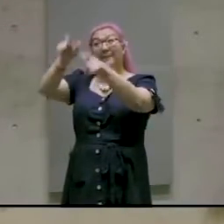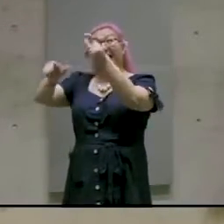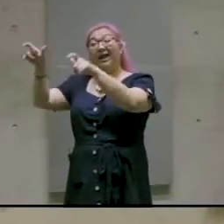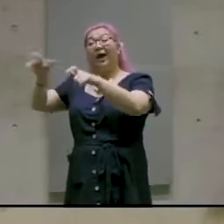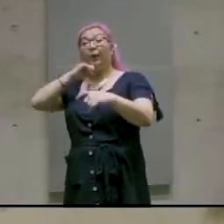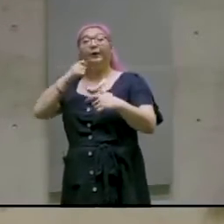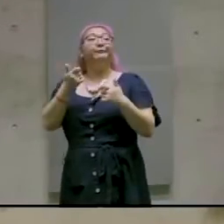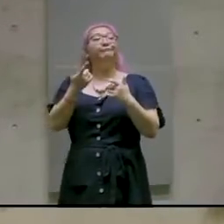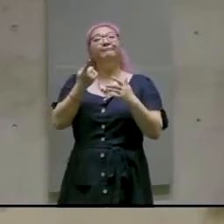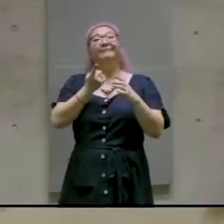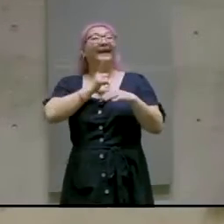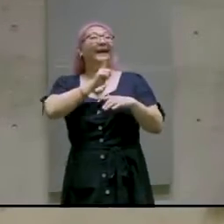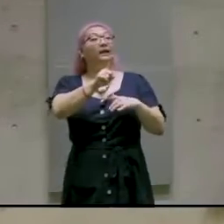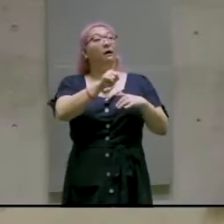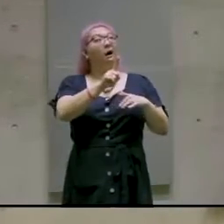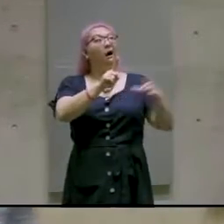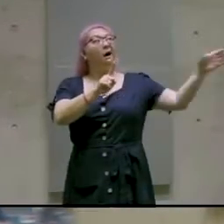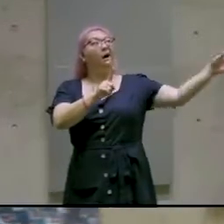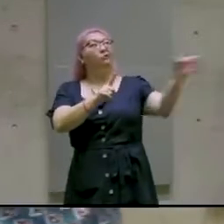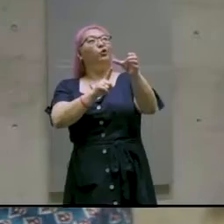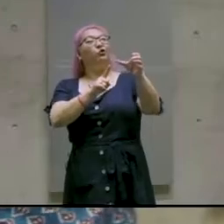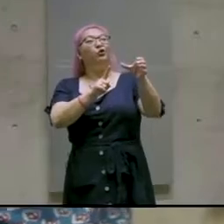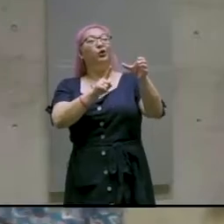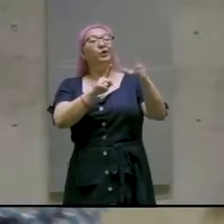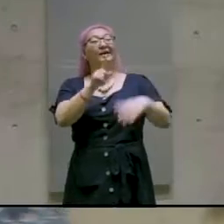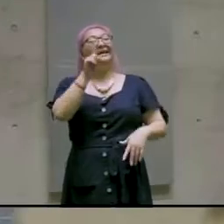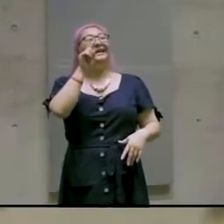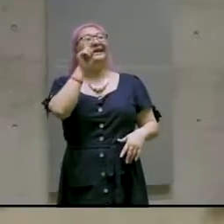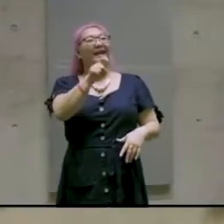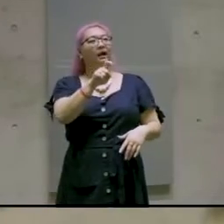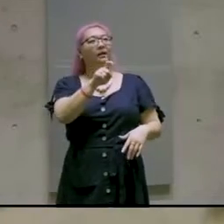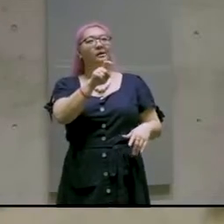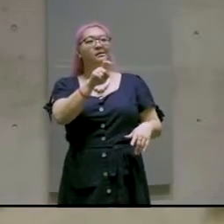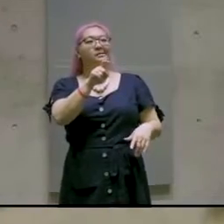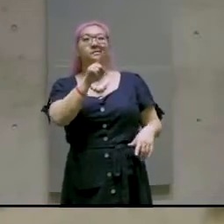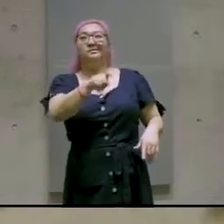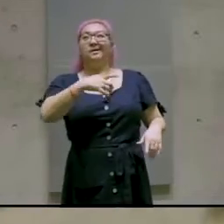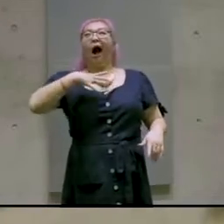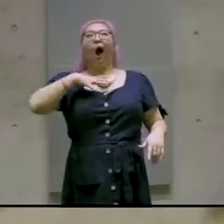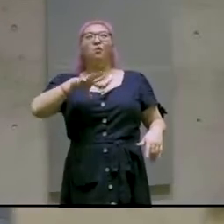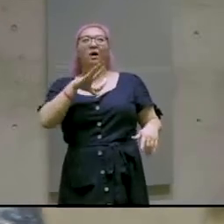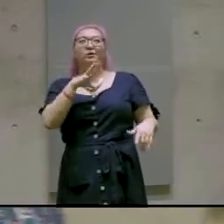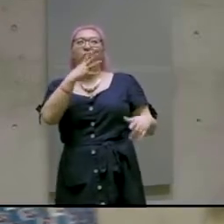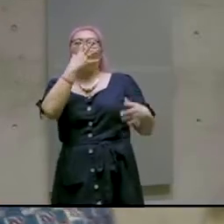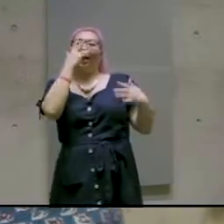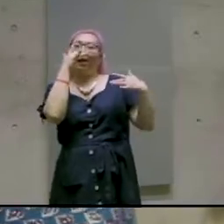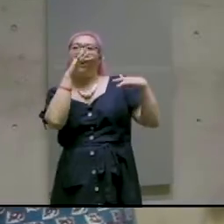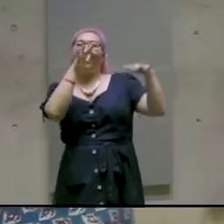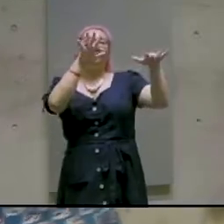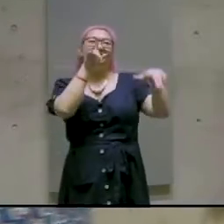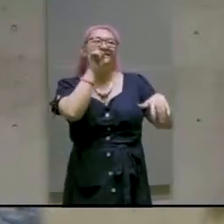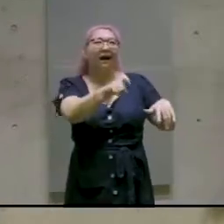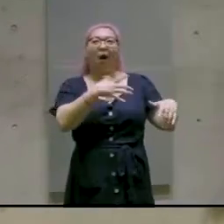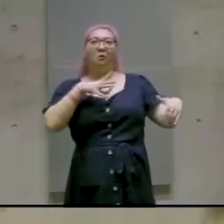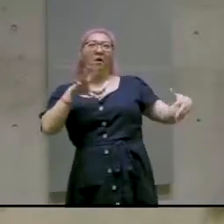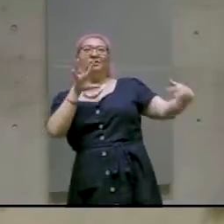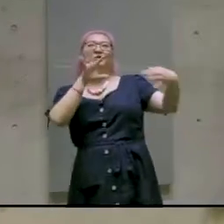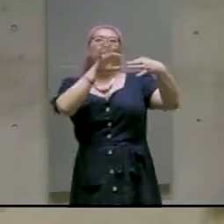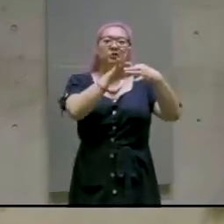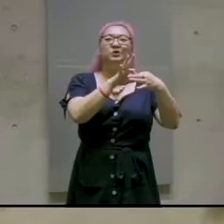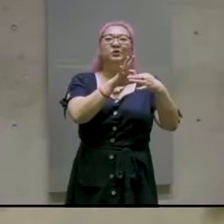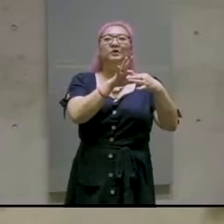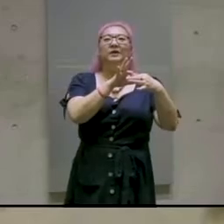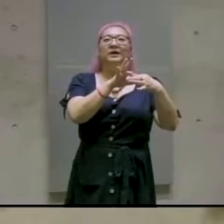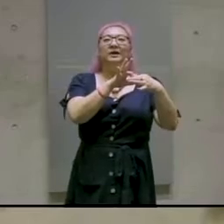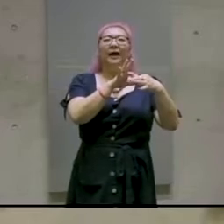going in, recruiting him, clicking on him, immediately selecting kind of the seduction option, and then getting cross because they found themselves in a